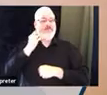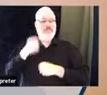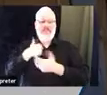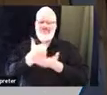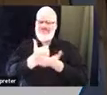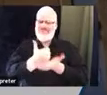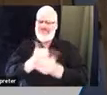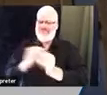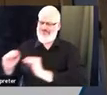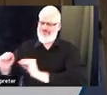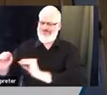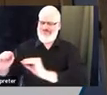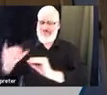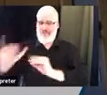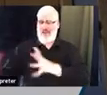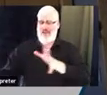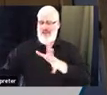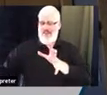Thank you.